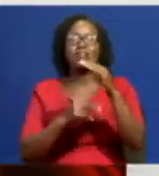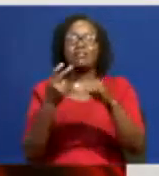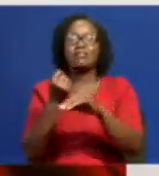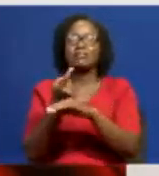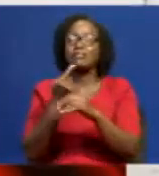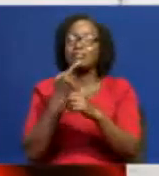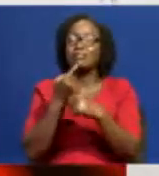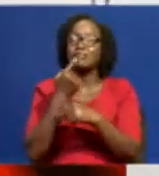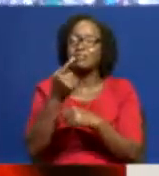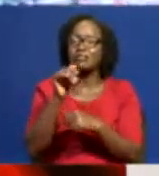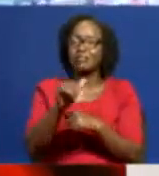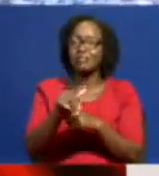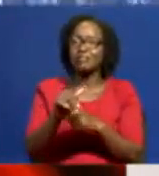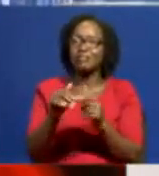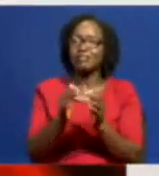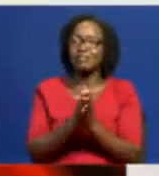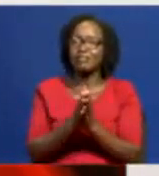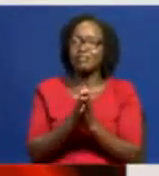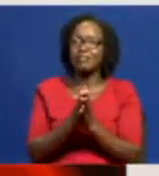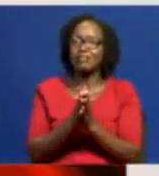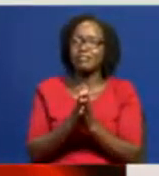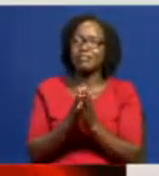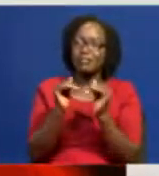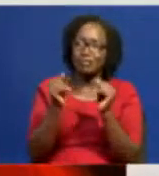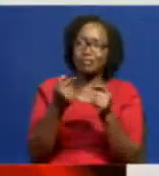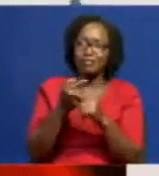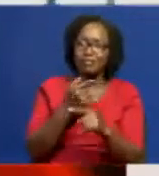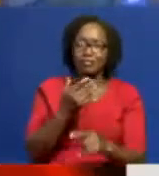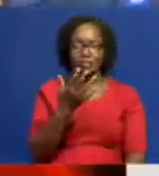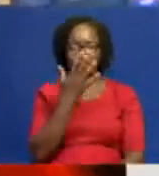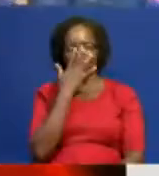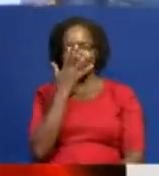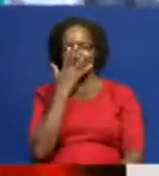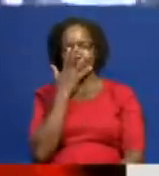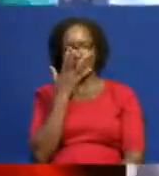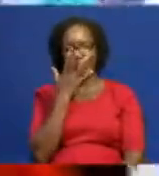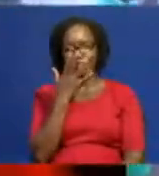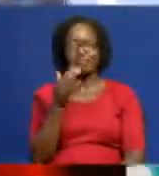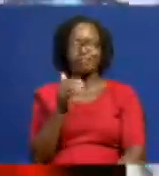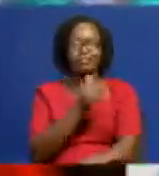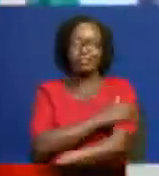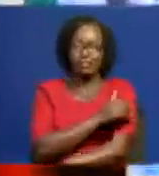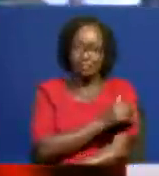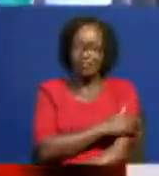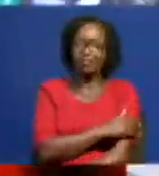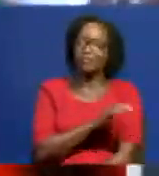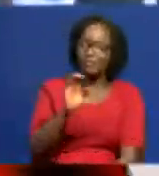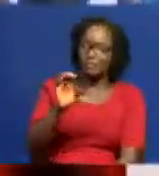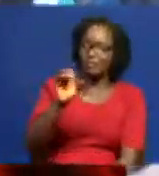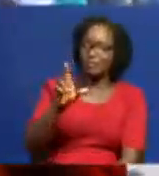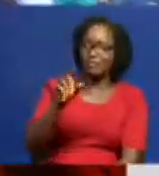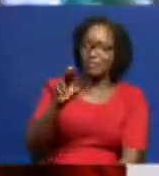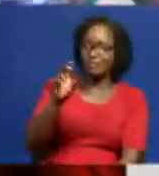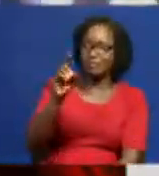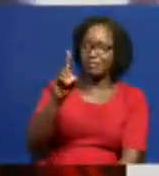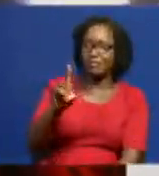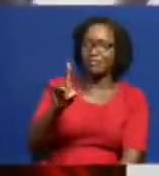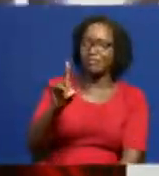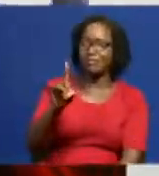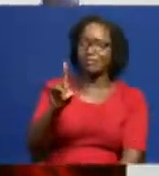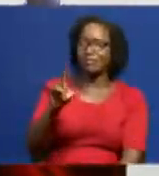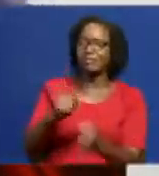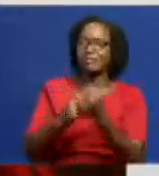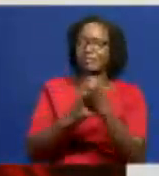sure the Premier League high flyers were saved from blushes. The patron of Eliud Owalo Foundation and the Information,